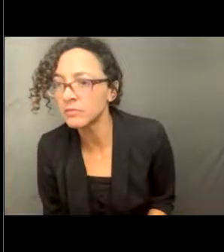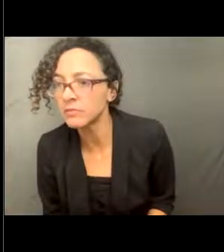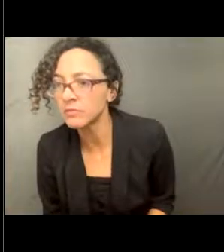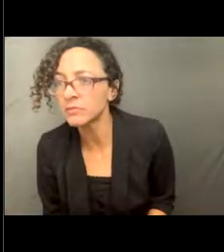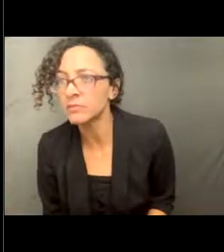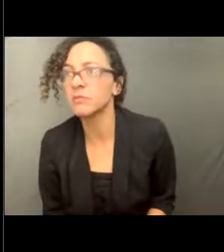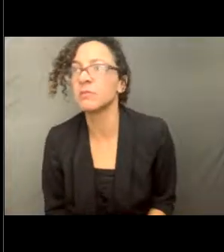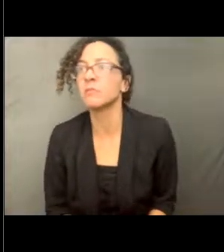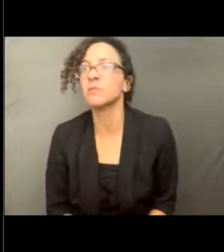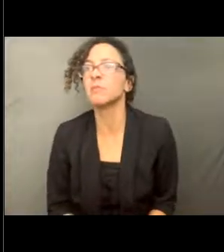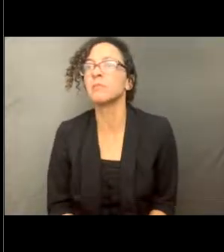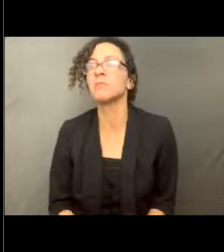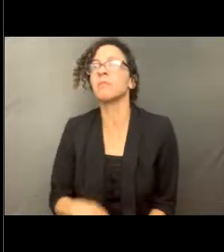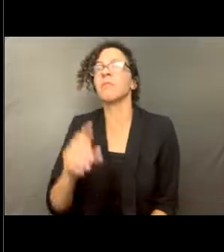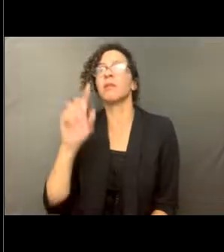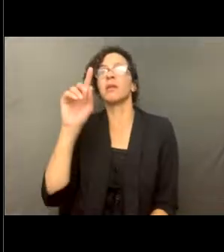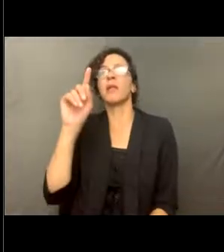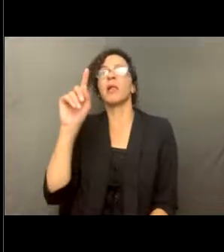Tab 15.